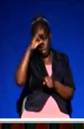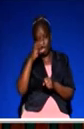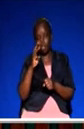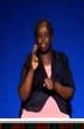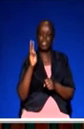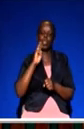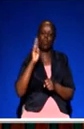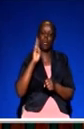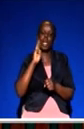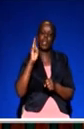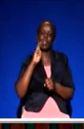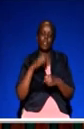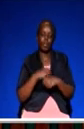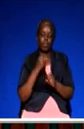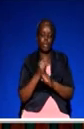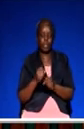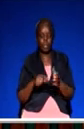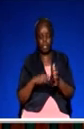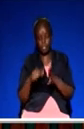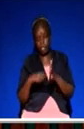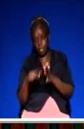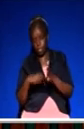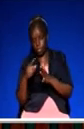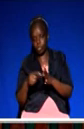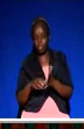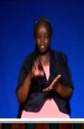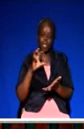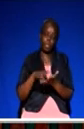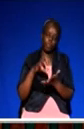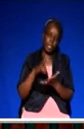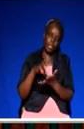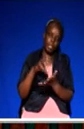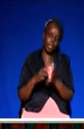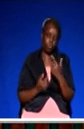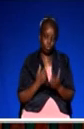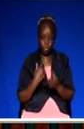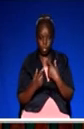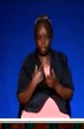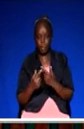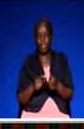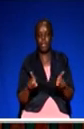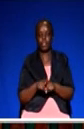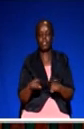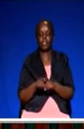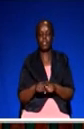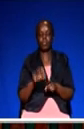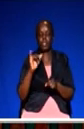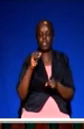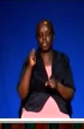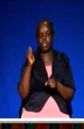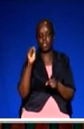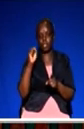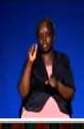wine making industries, in bakery industries, because when these yeast cells are made